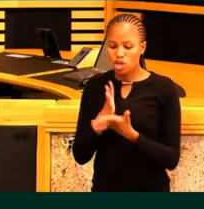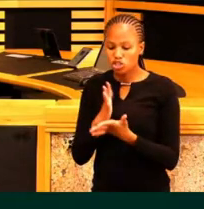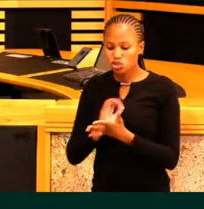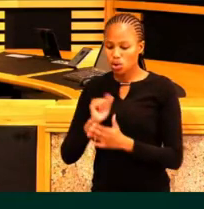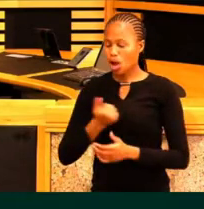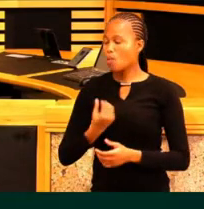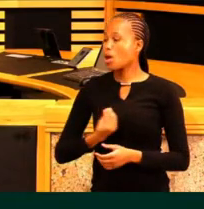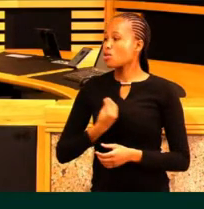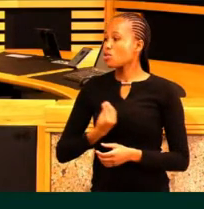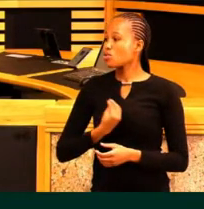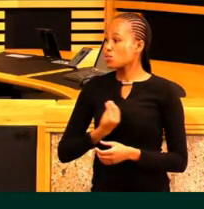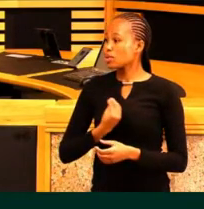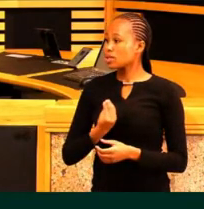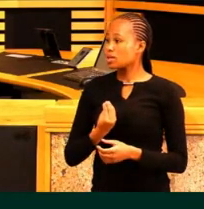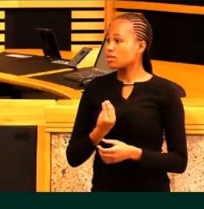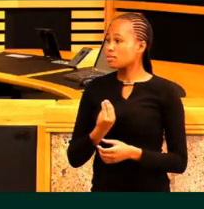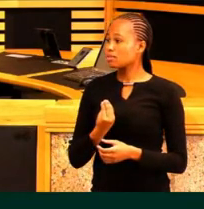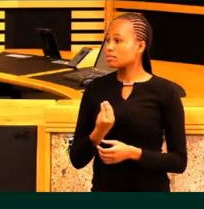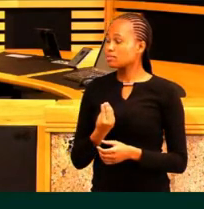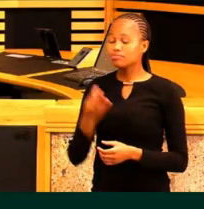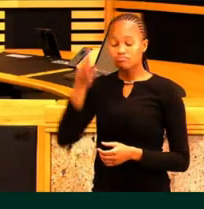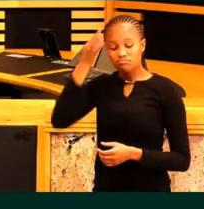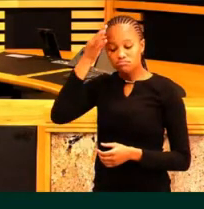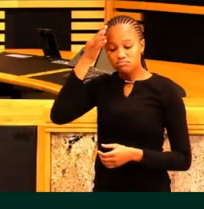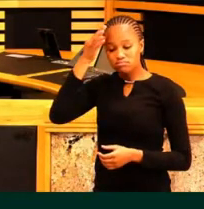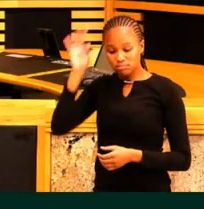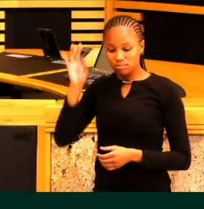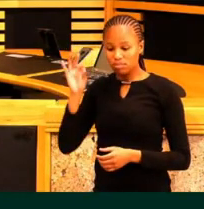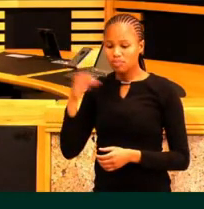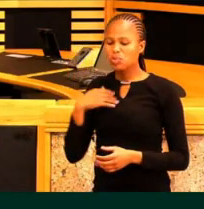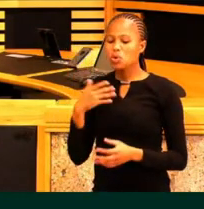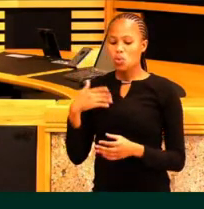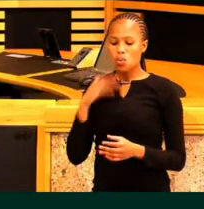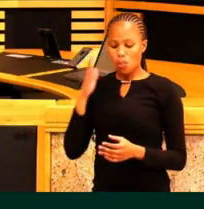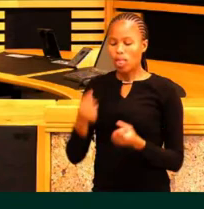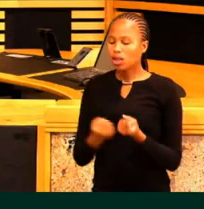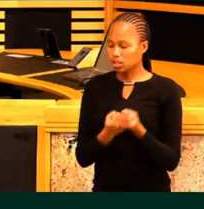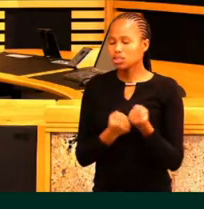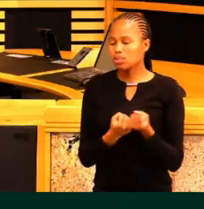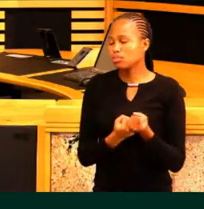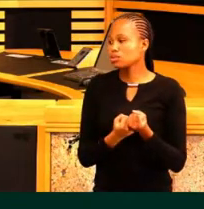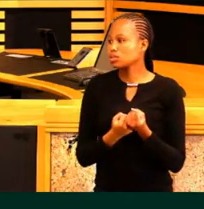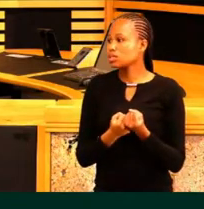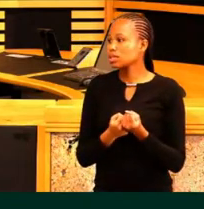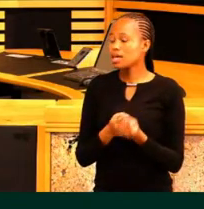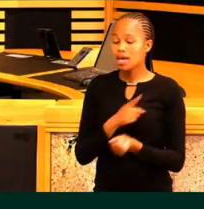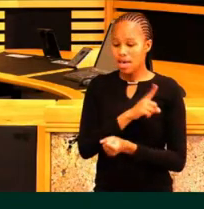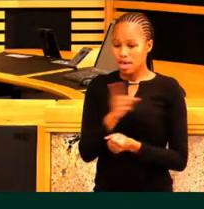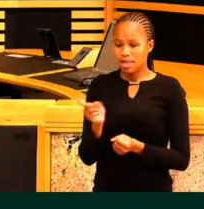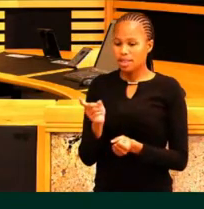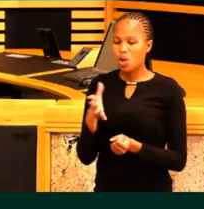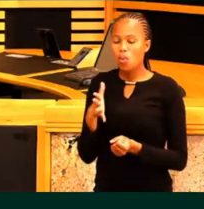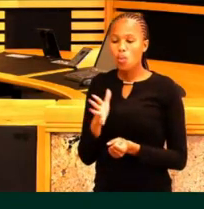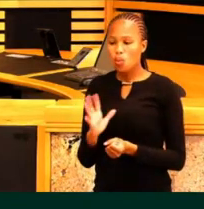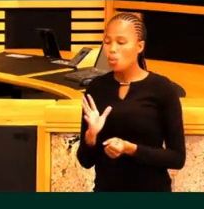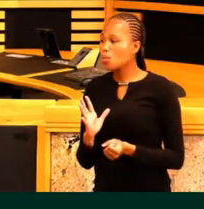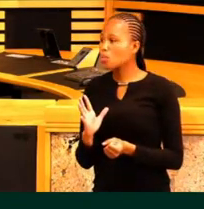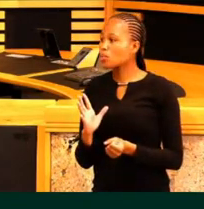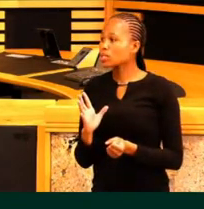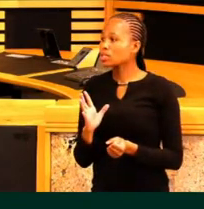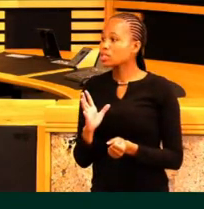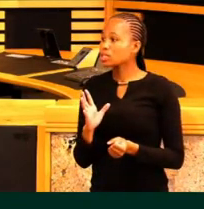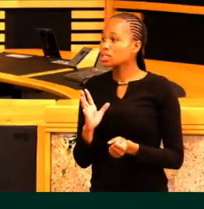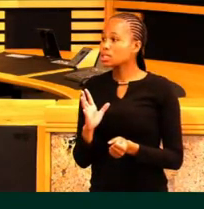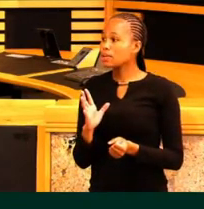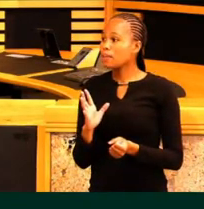Youth of our province that as Government we have their back as they navigate and they